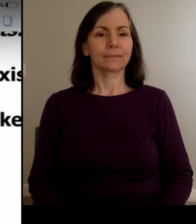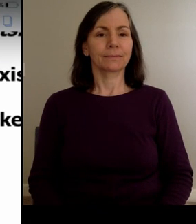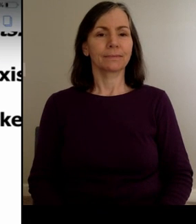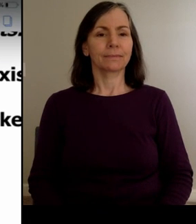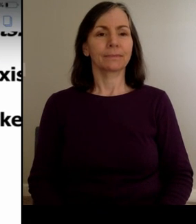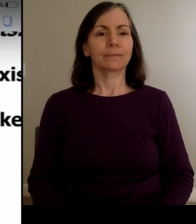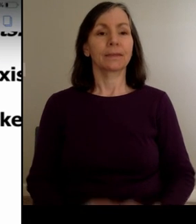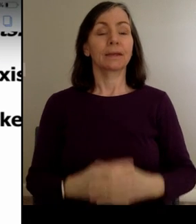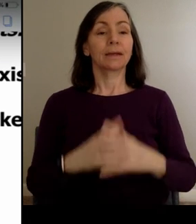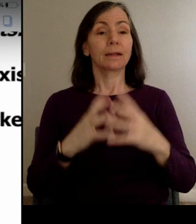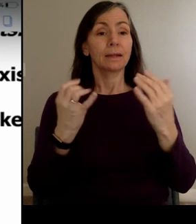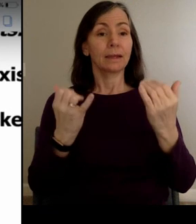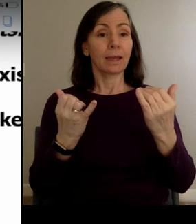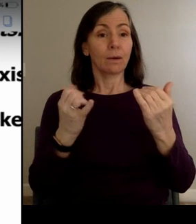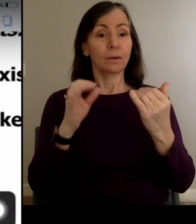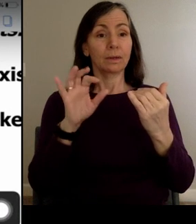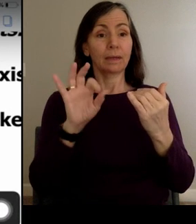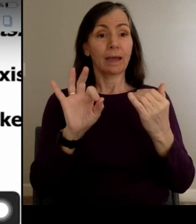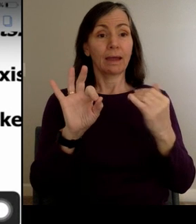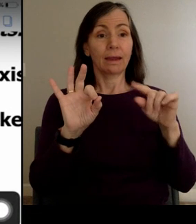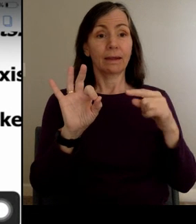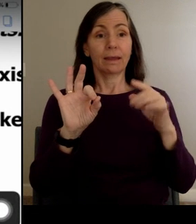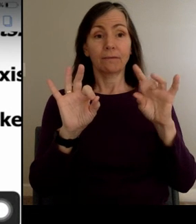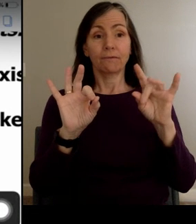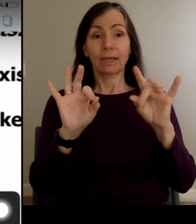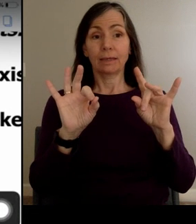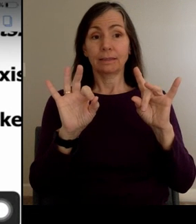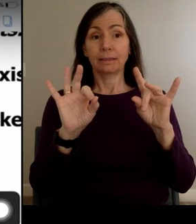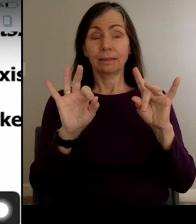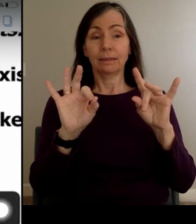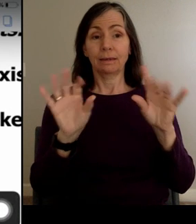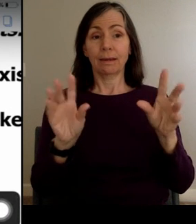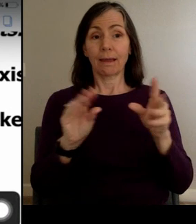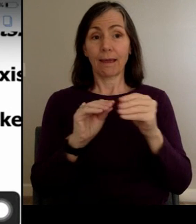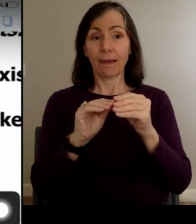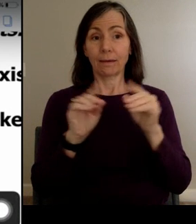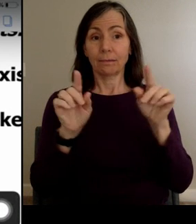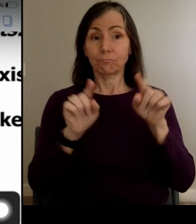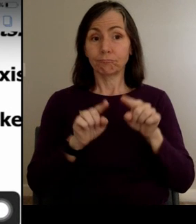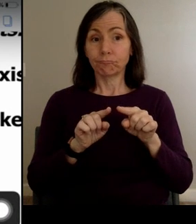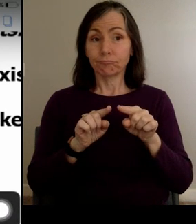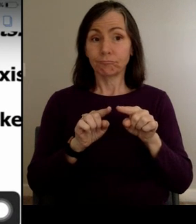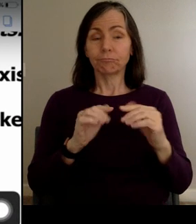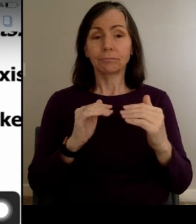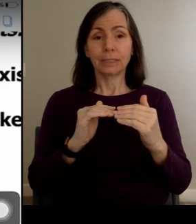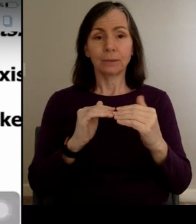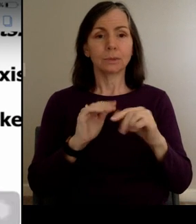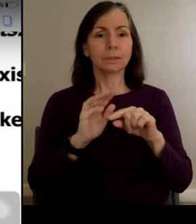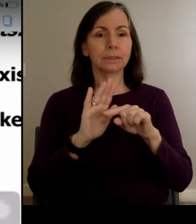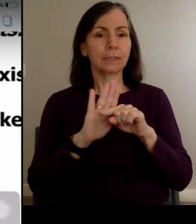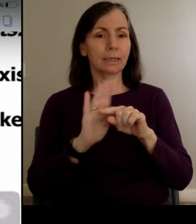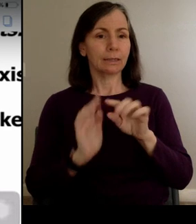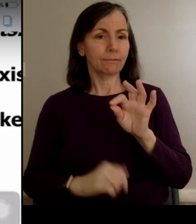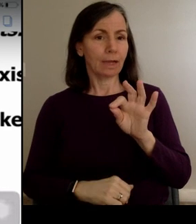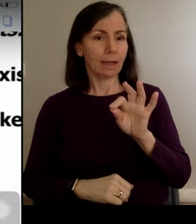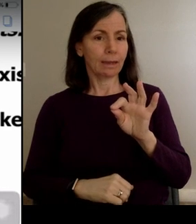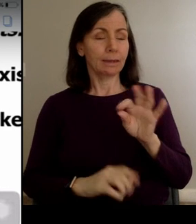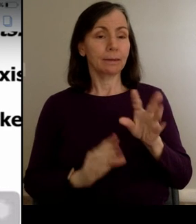Nine plus negative 18 is negative 9 plus 4.